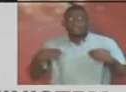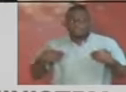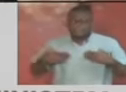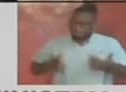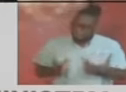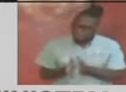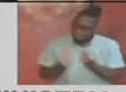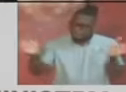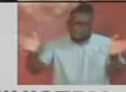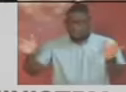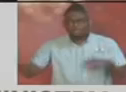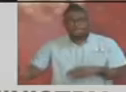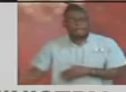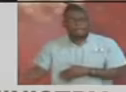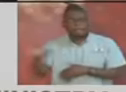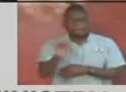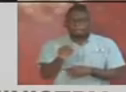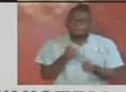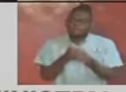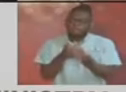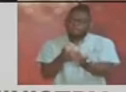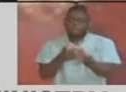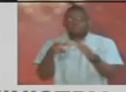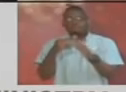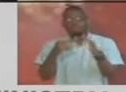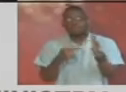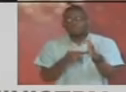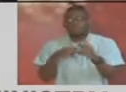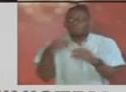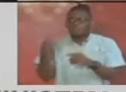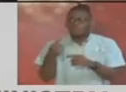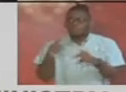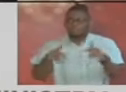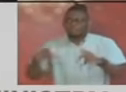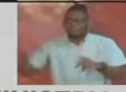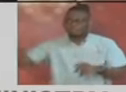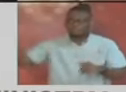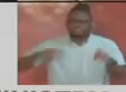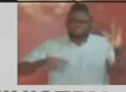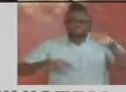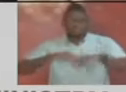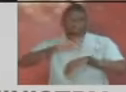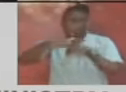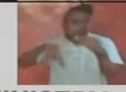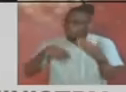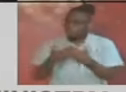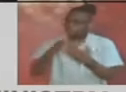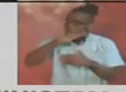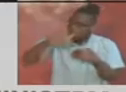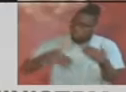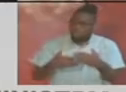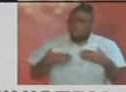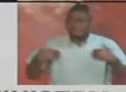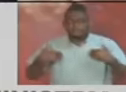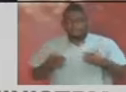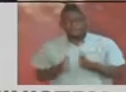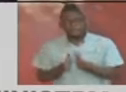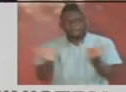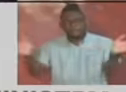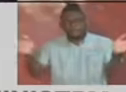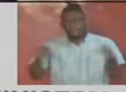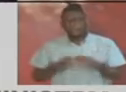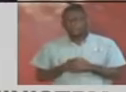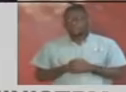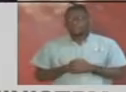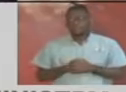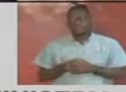out. So not just the travelers, but the population. What we have been seeing as borders open, we have